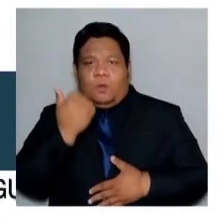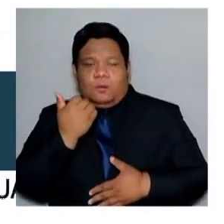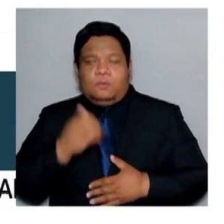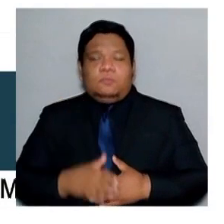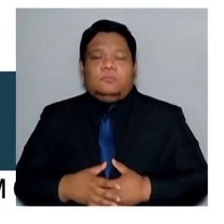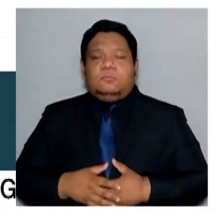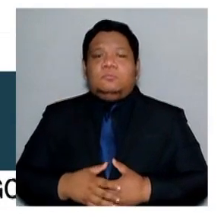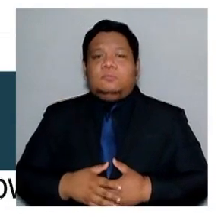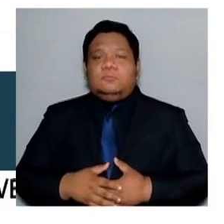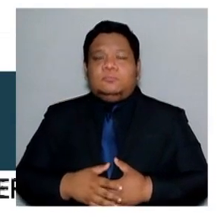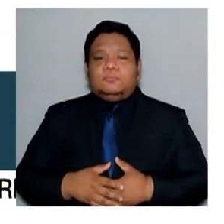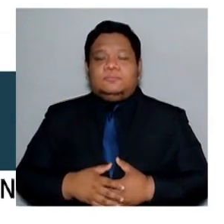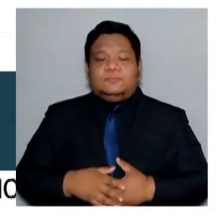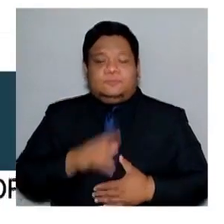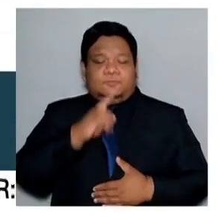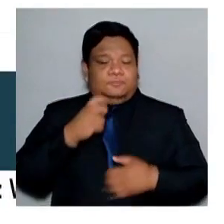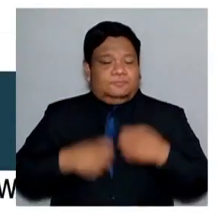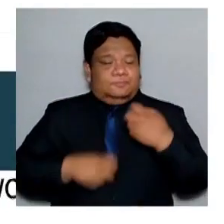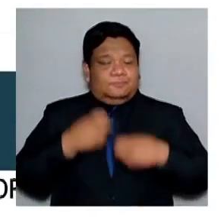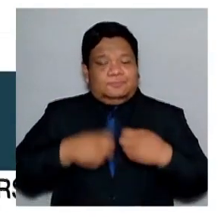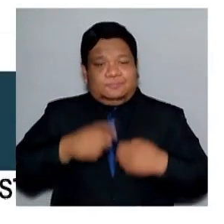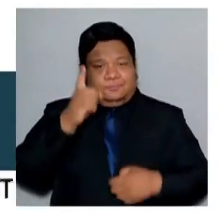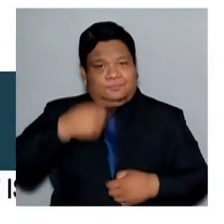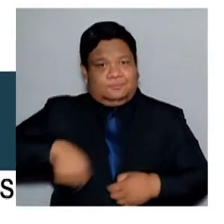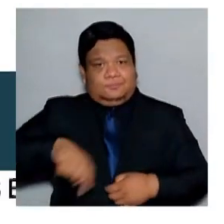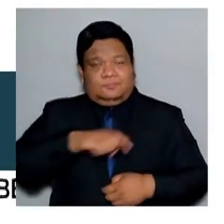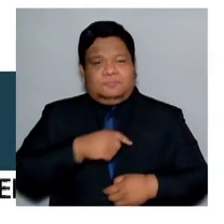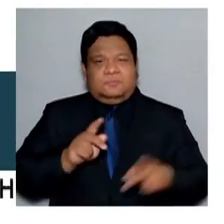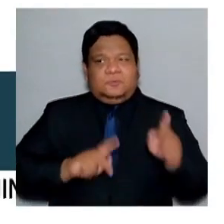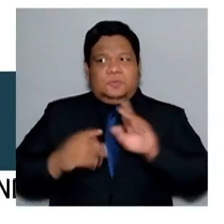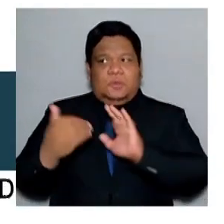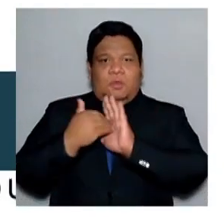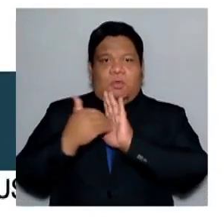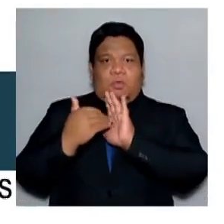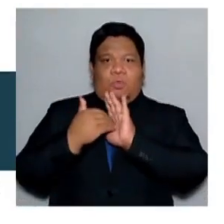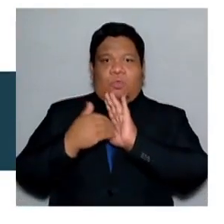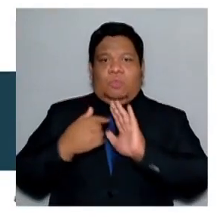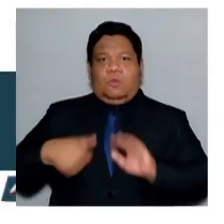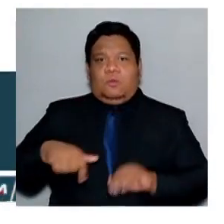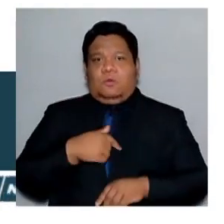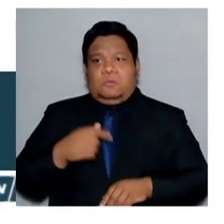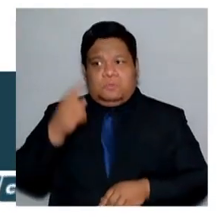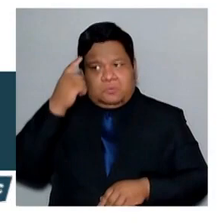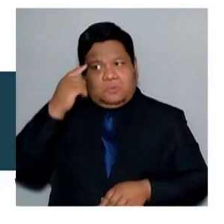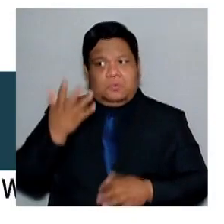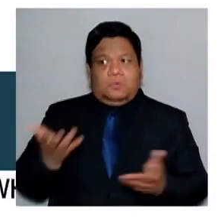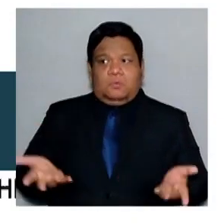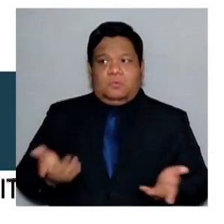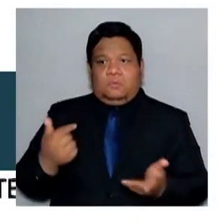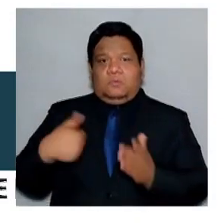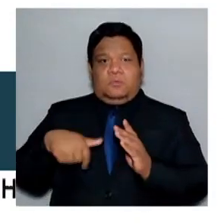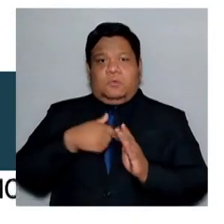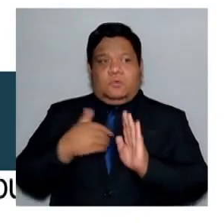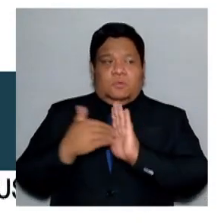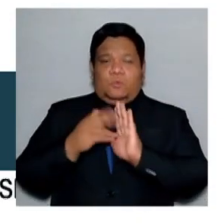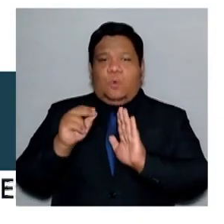a problem for us because the people are angry at us, thinking that it is us who owe them when actually it was government who